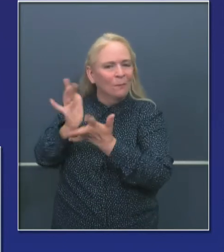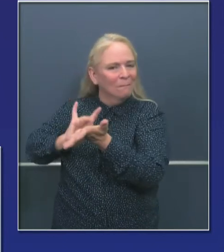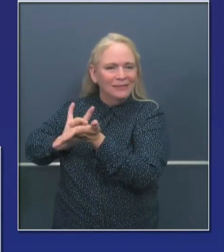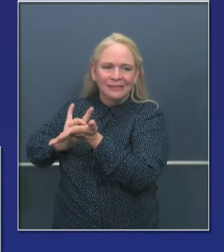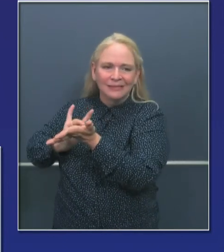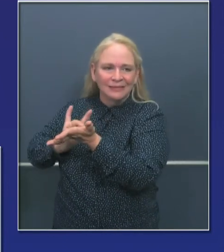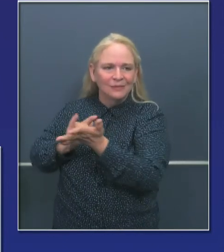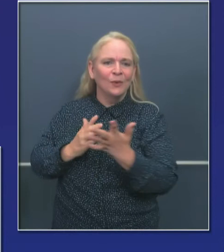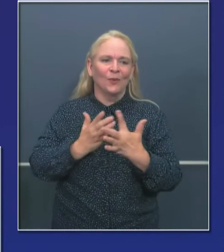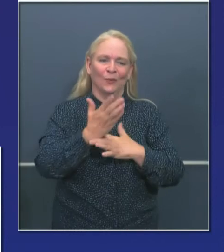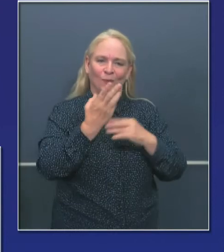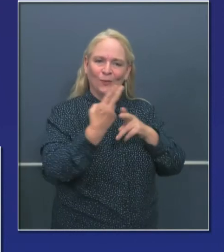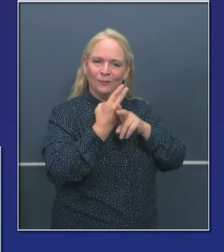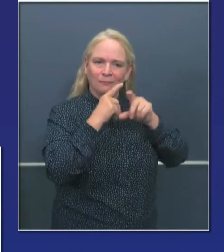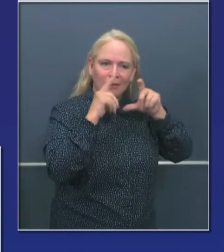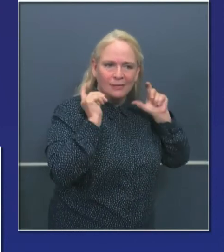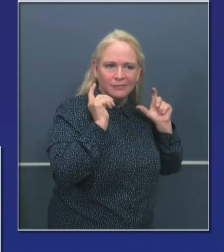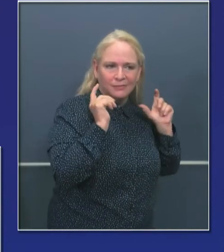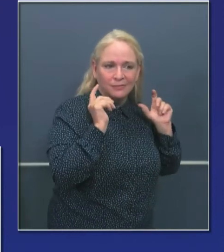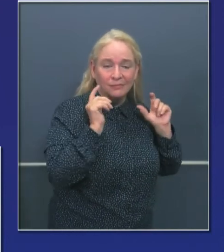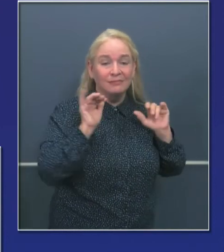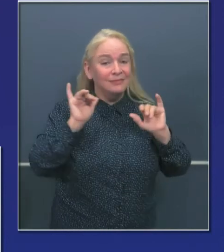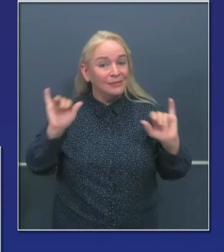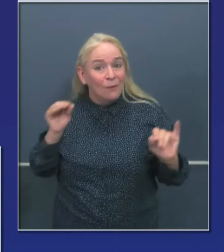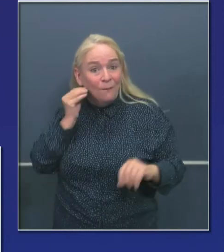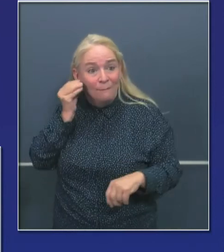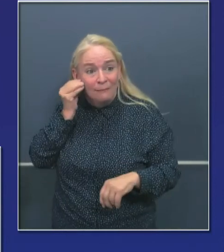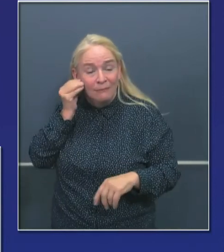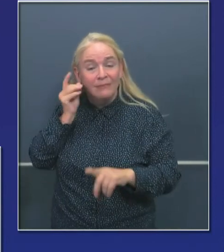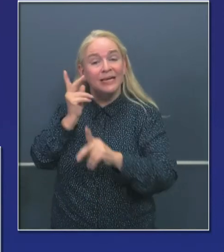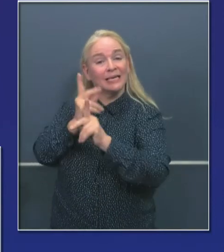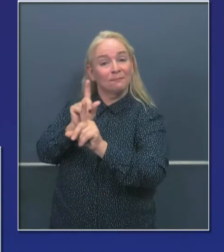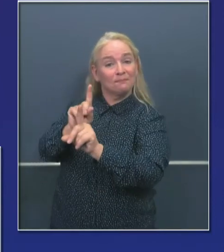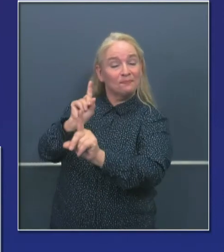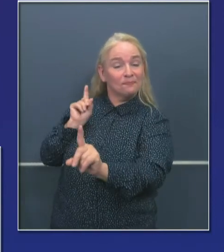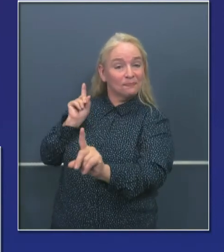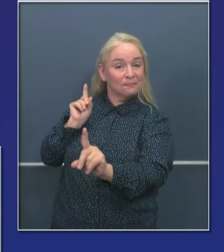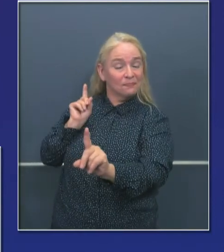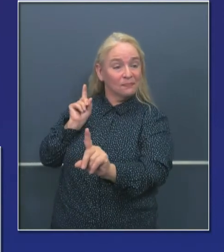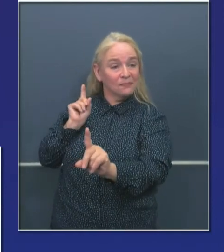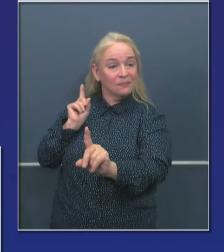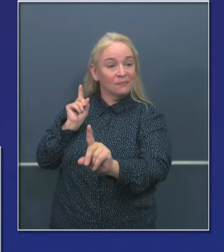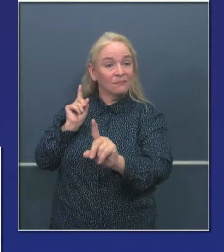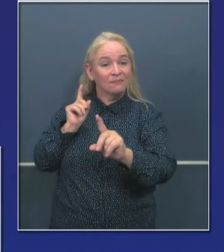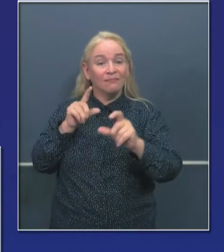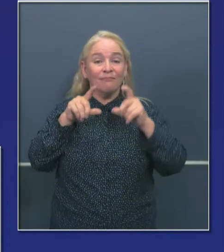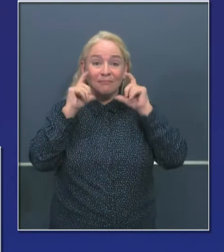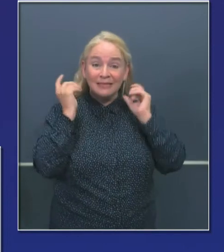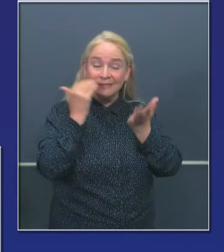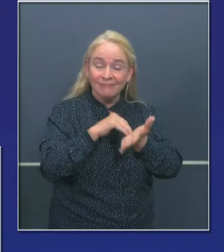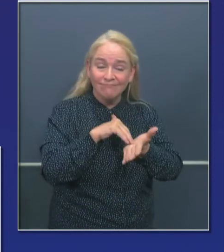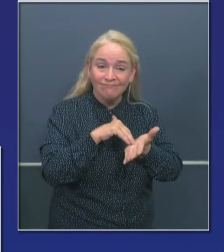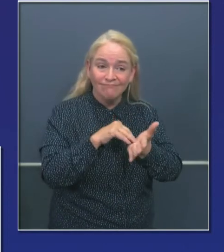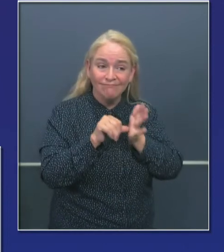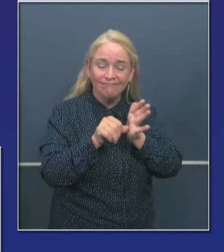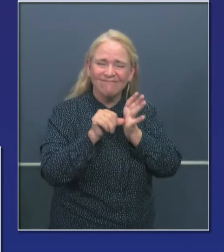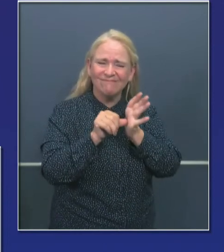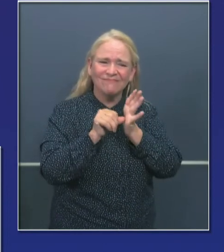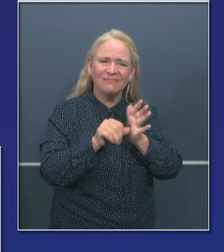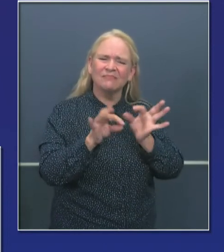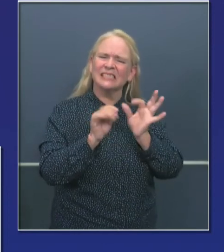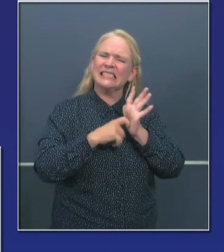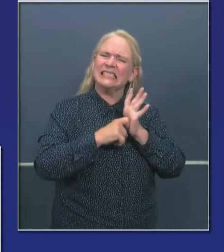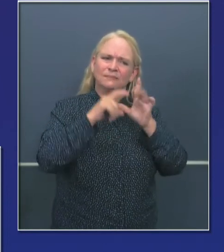at home, outside of practicing the physical distancing. Wearing a mask is foundational. And again, it's